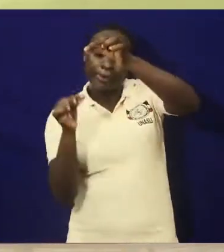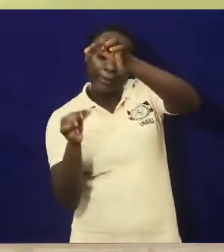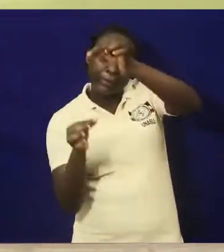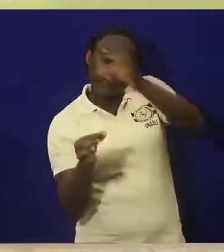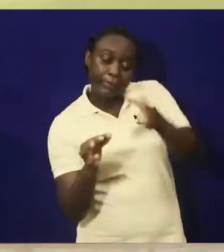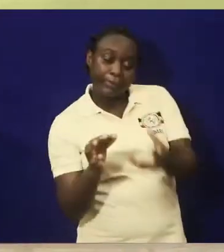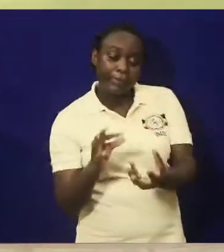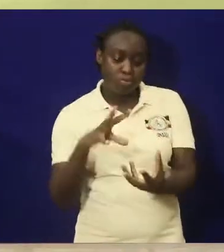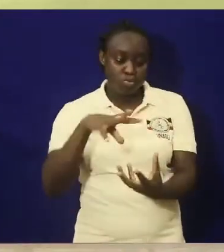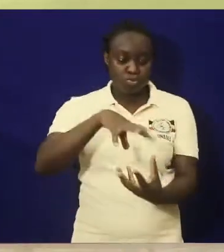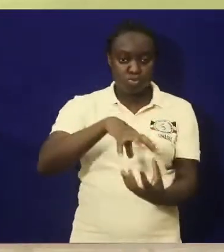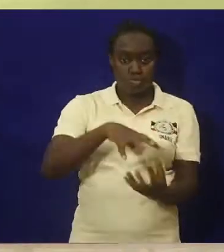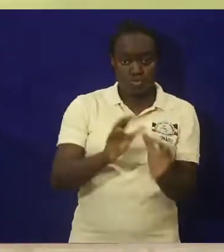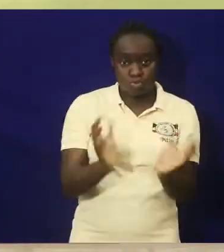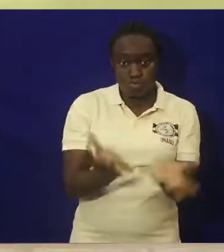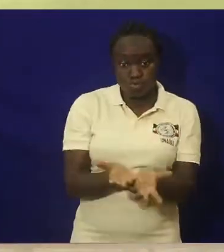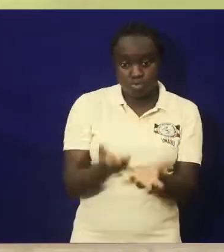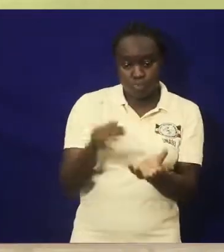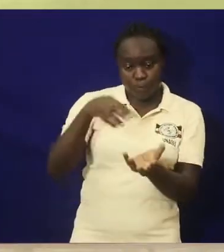the ovule.